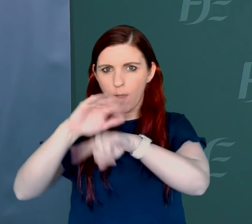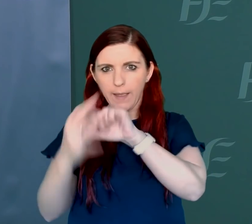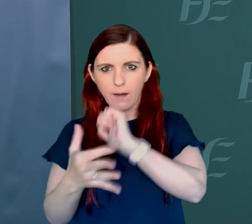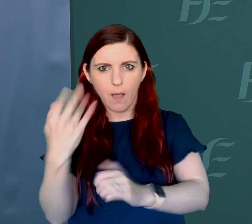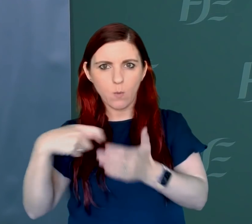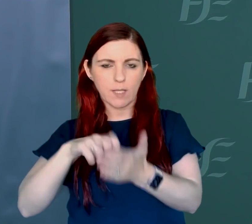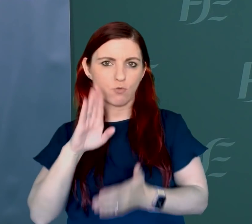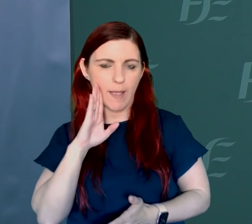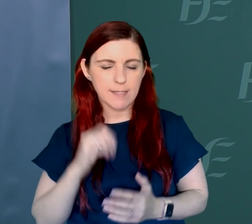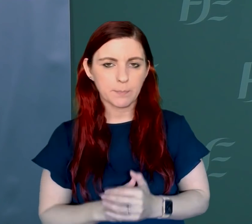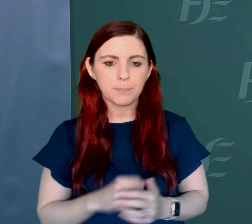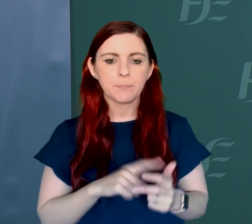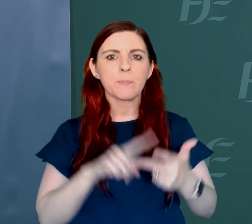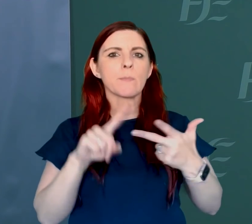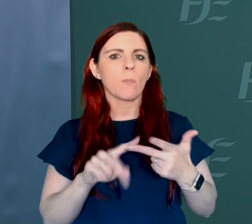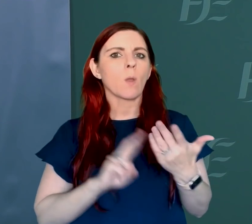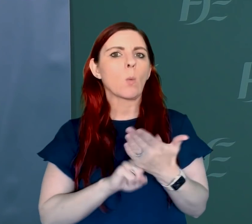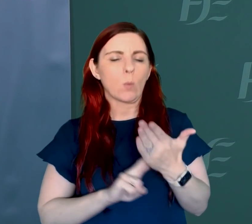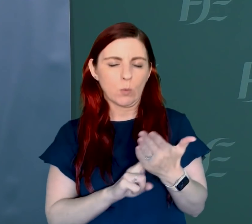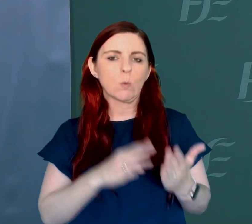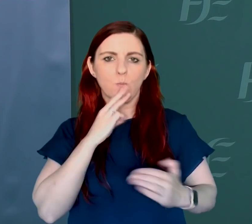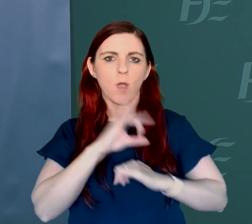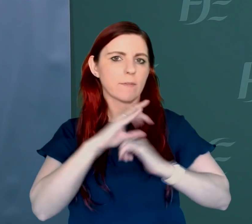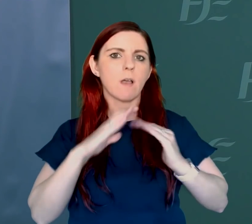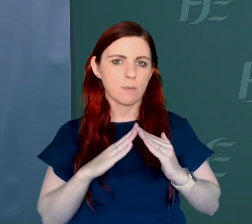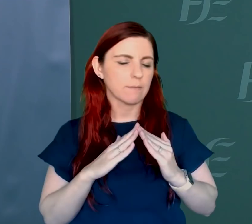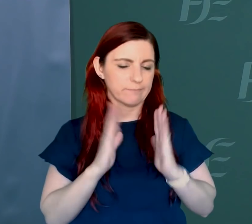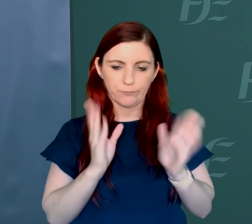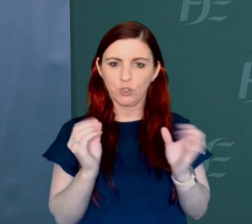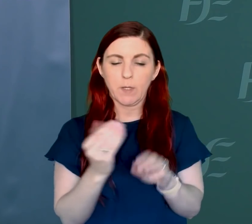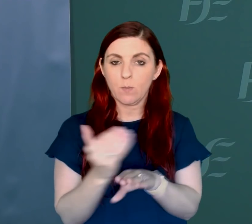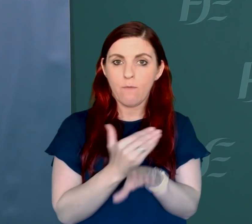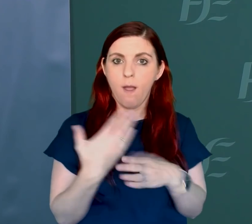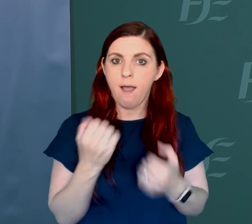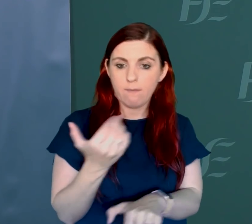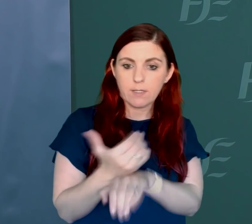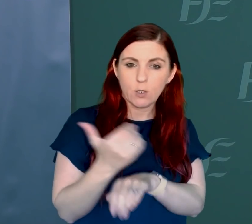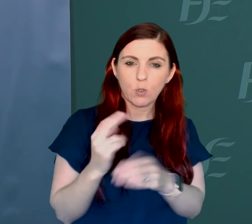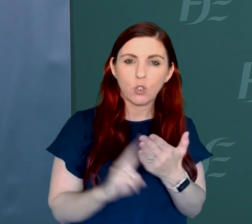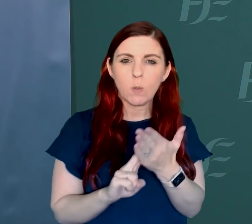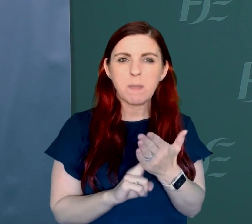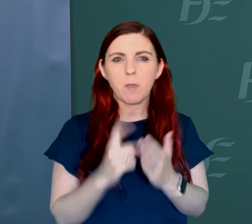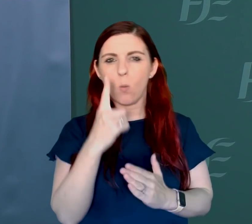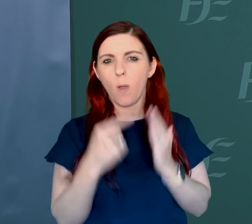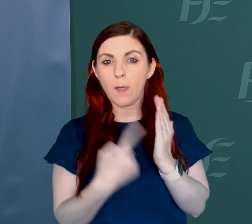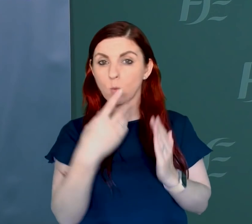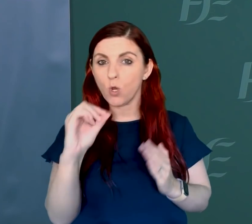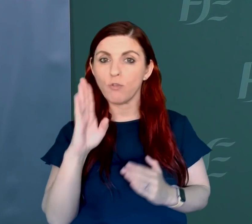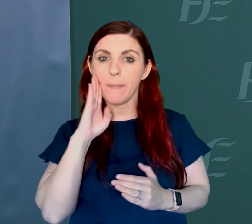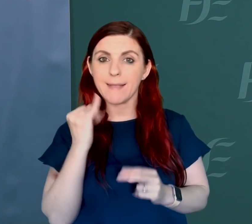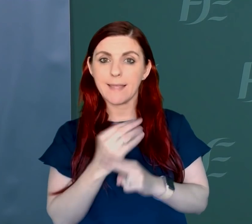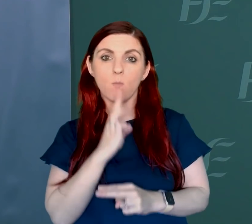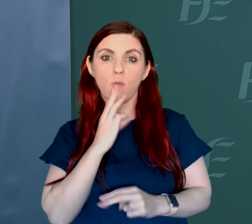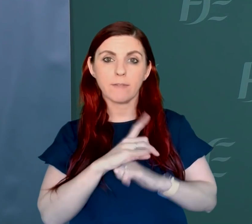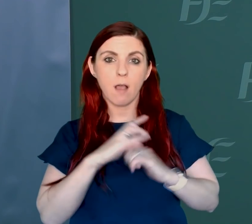Thirdly, we'll maximise the use of private hospital capacity, and I said out to you before that we have been using up to about 1,100 bed days per